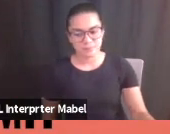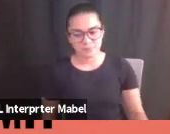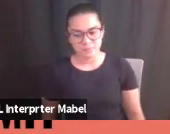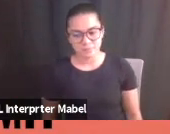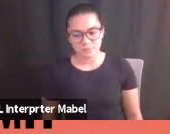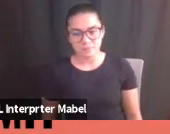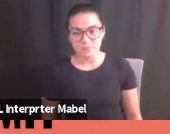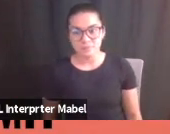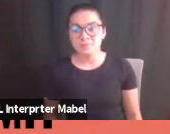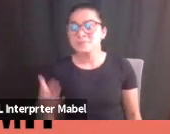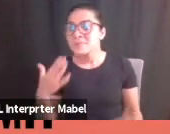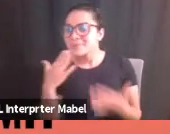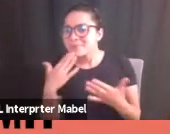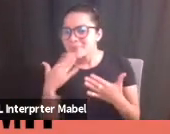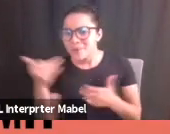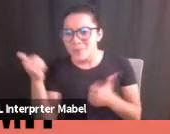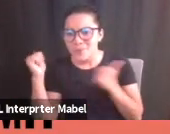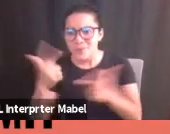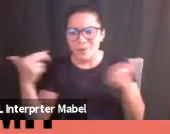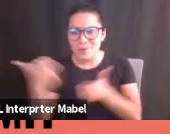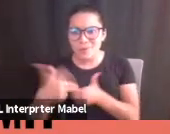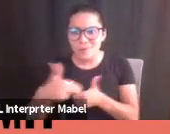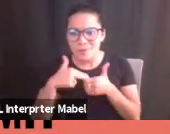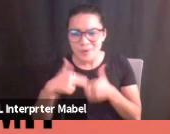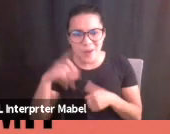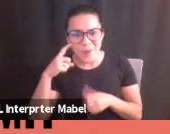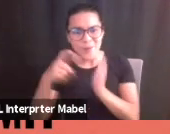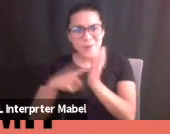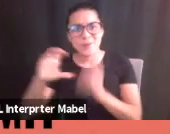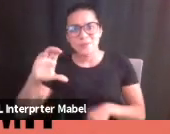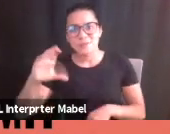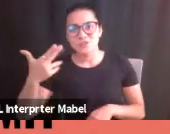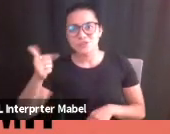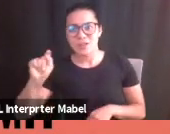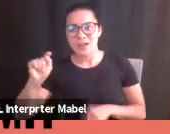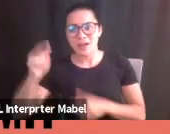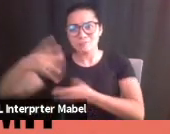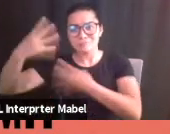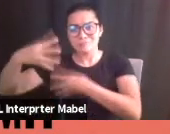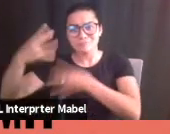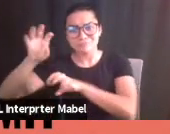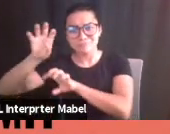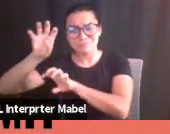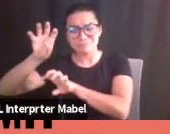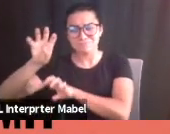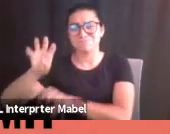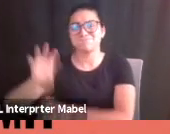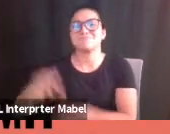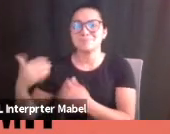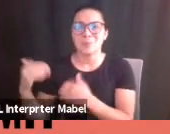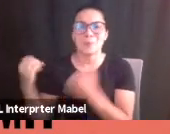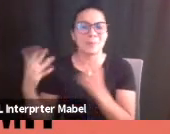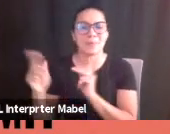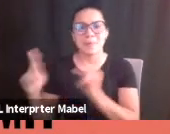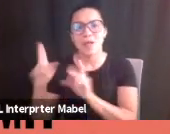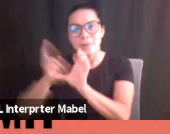We appreciate everyone being here. I saw the chat has been like, you know, people have been sharing and participating in the polls. So that's